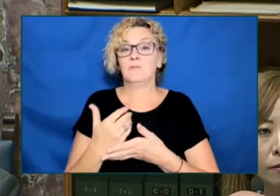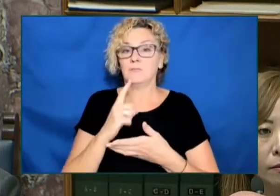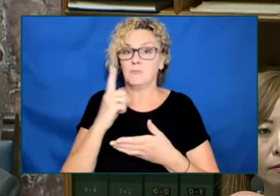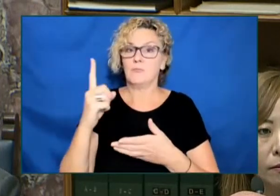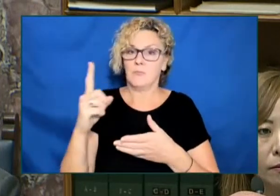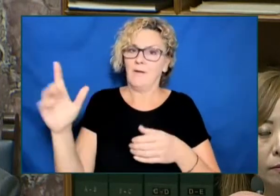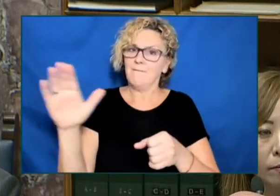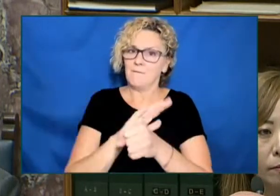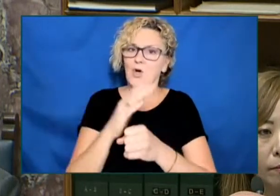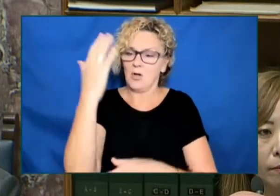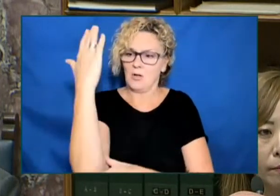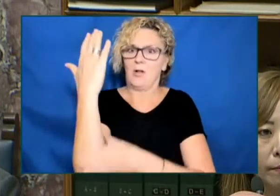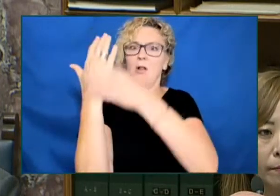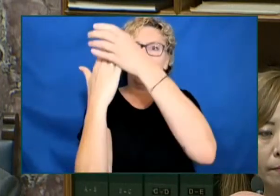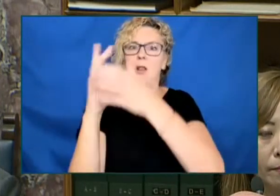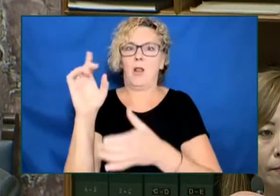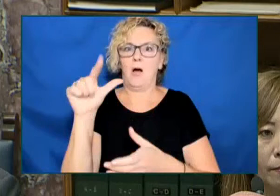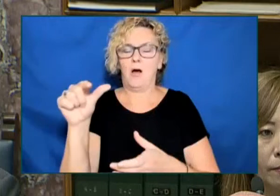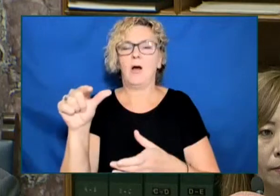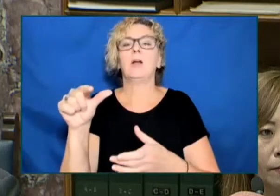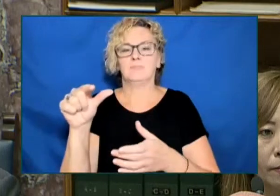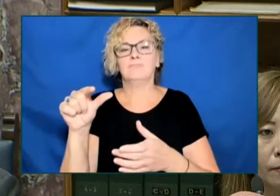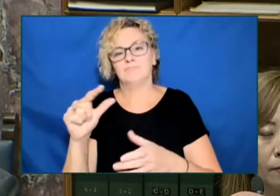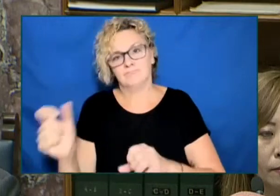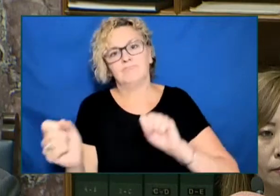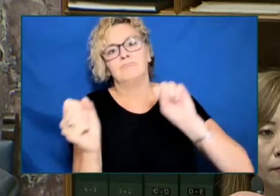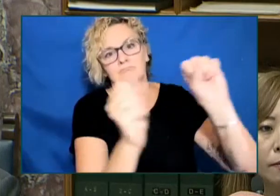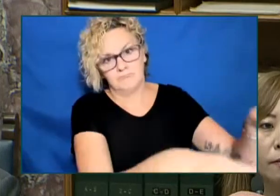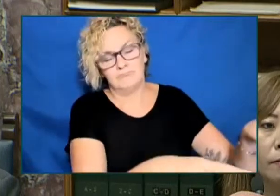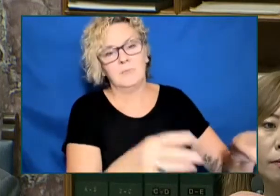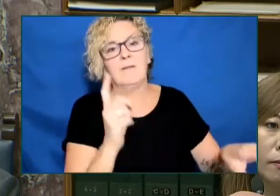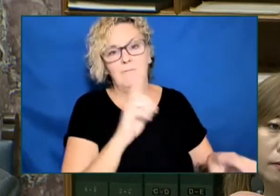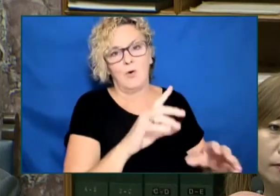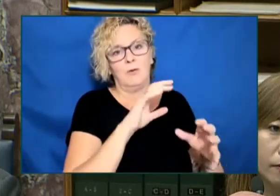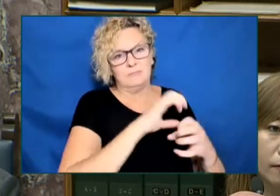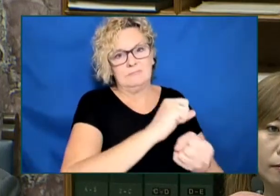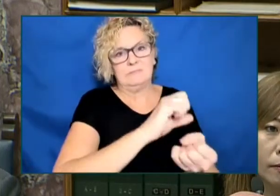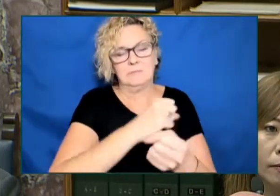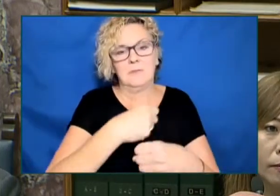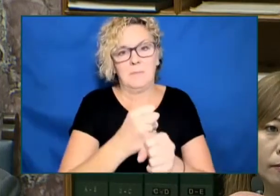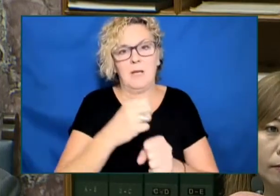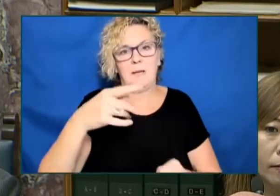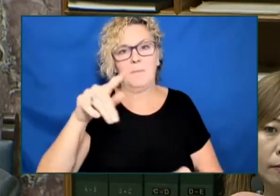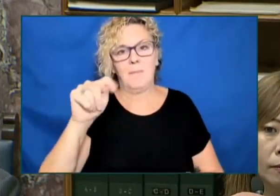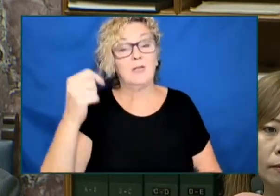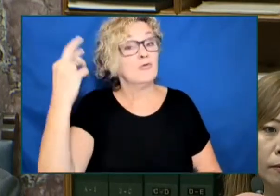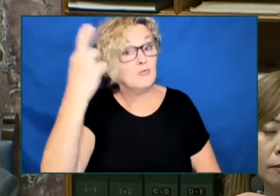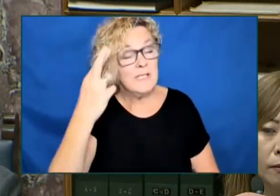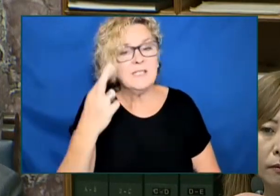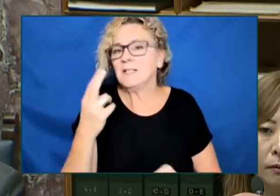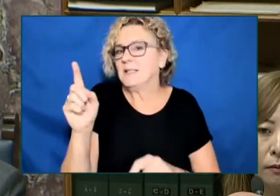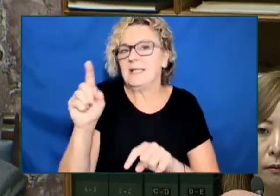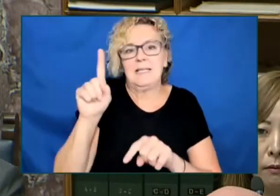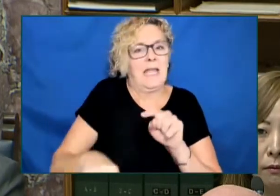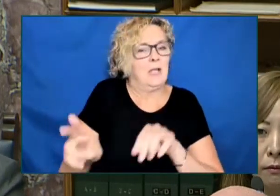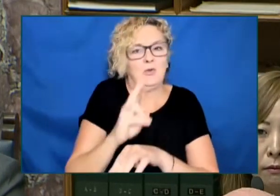are logs that cannot be utilized anywhere else in the saw log industry. You're welcome.